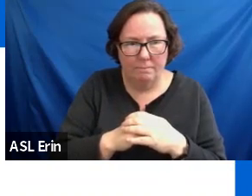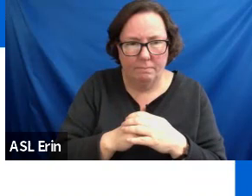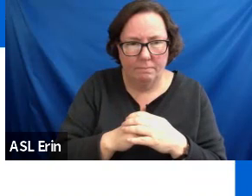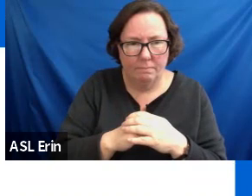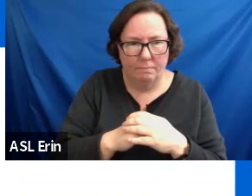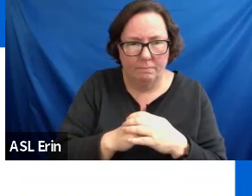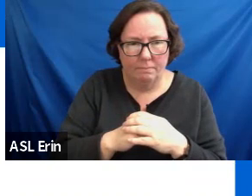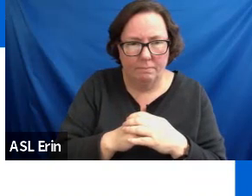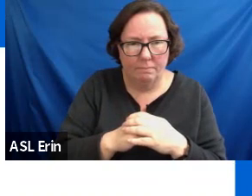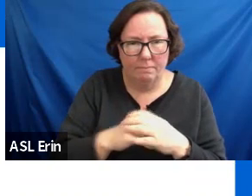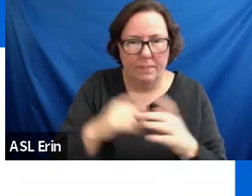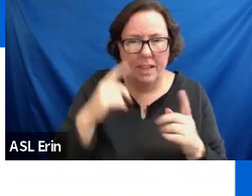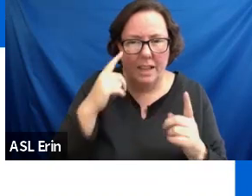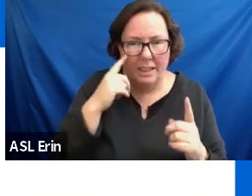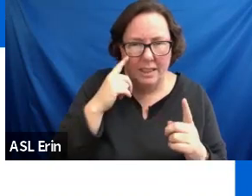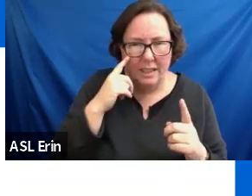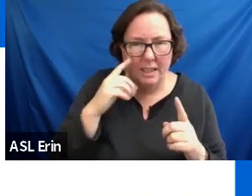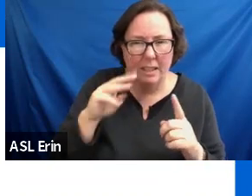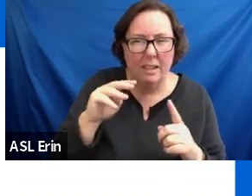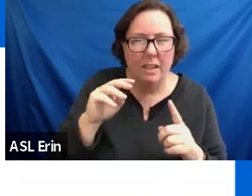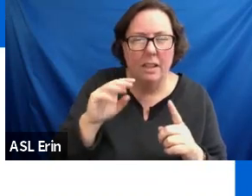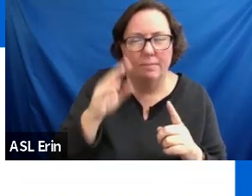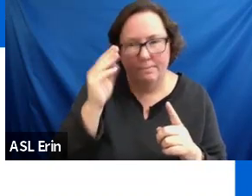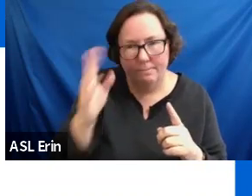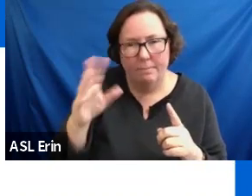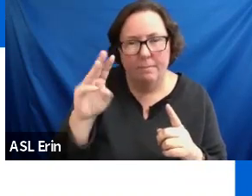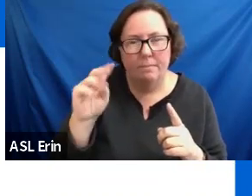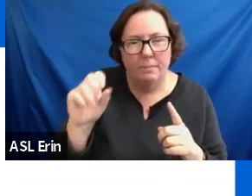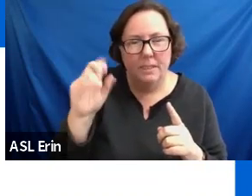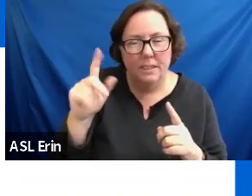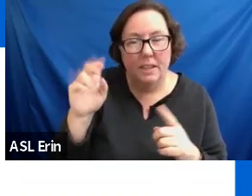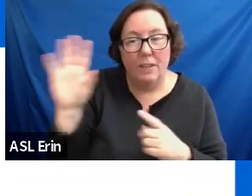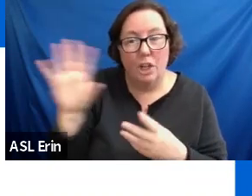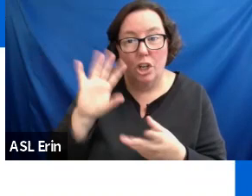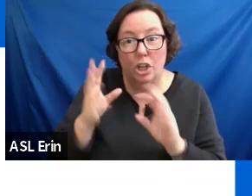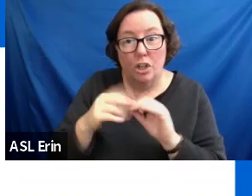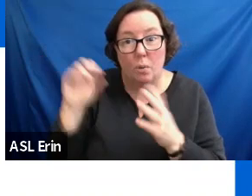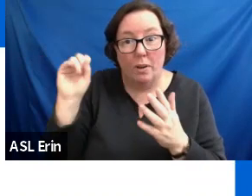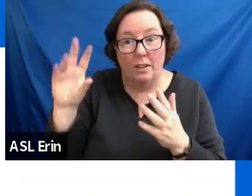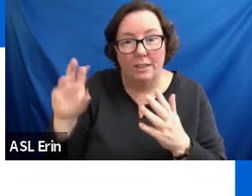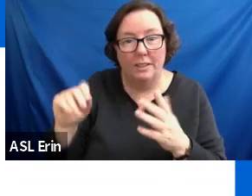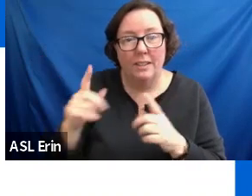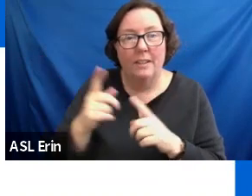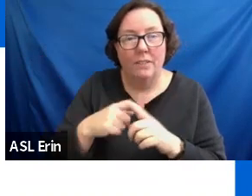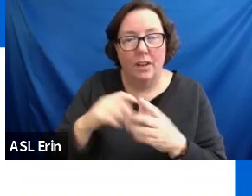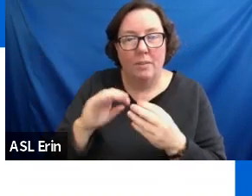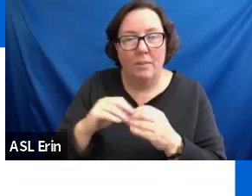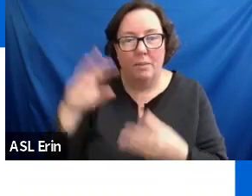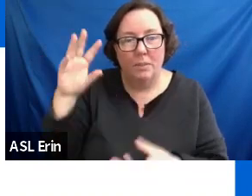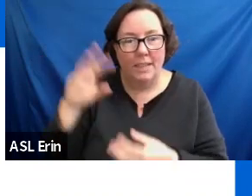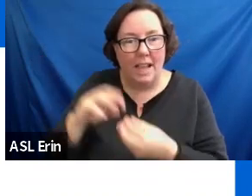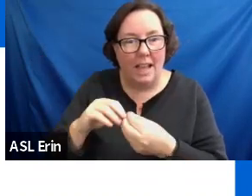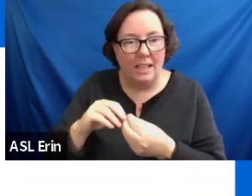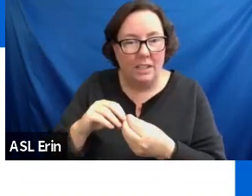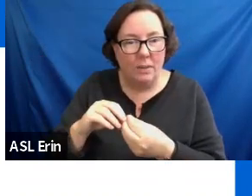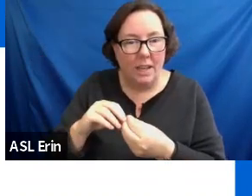I think, Ms. Sullivan, the totals that Ms. Roberts just read are numbers added together